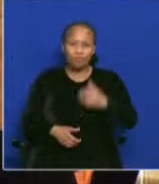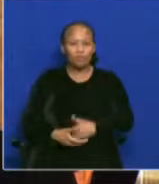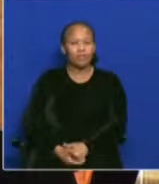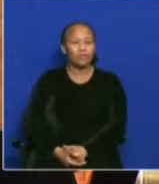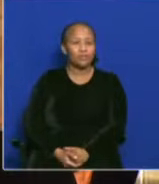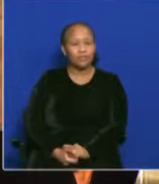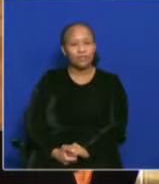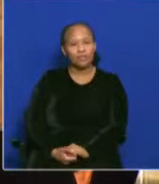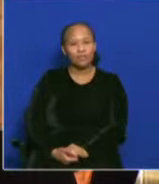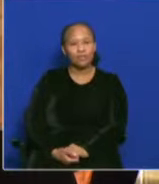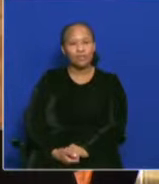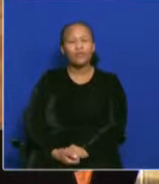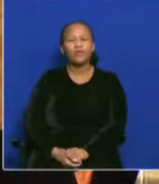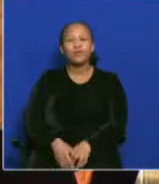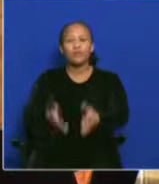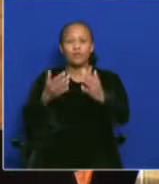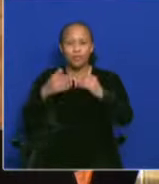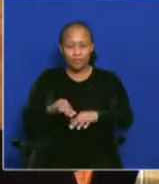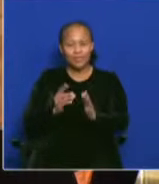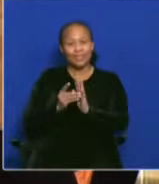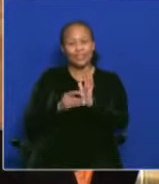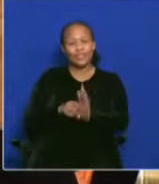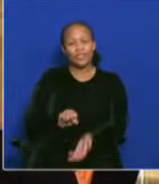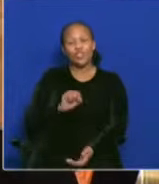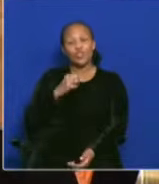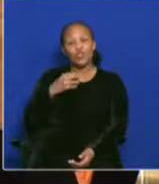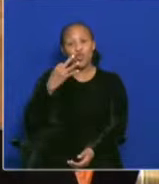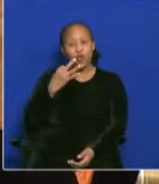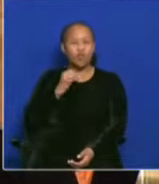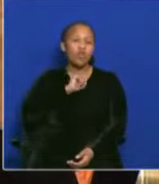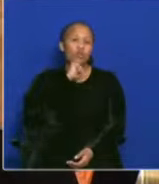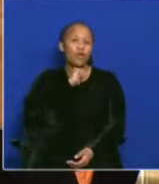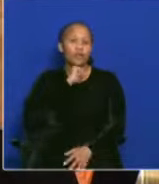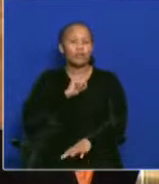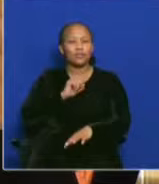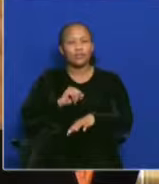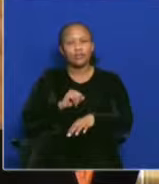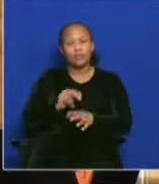3rd of August, 6243.